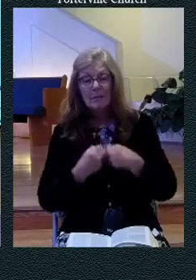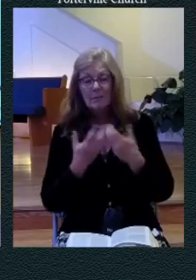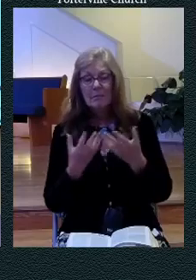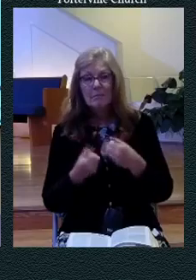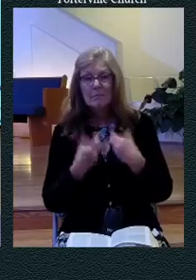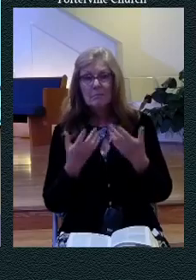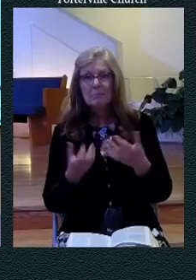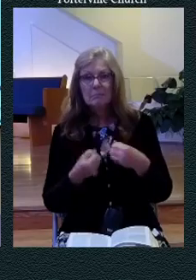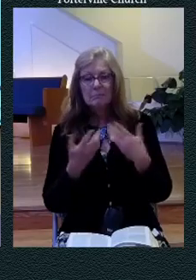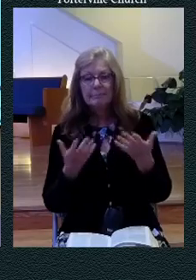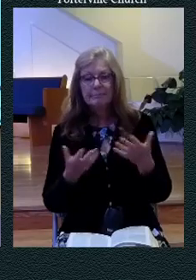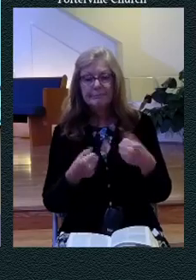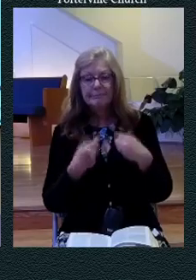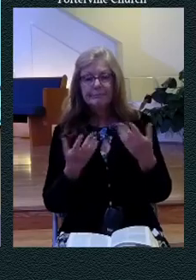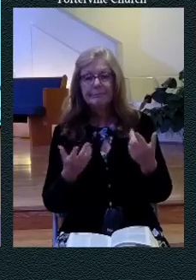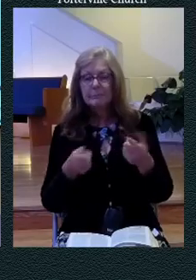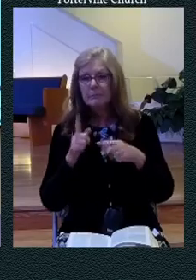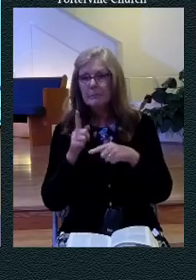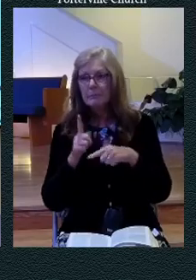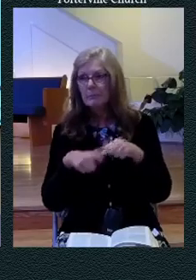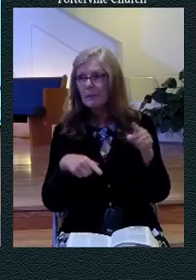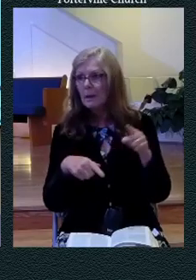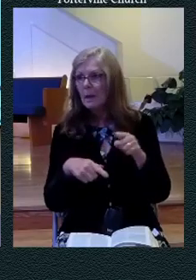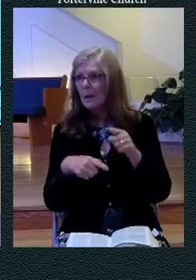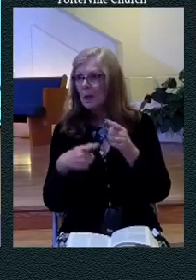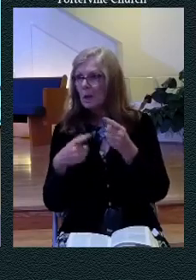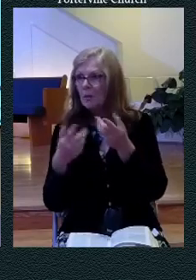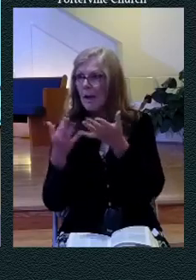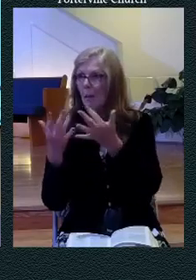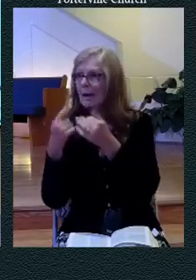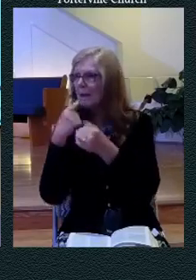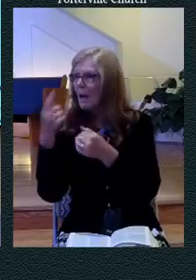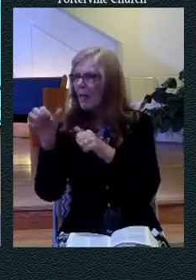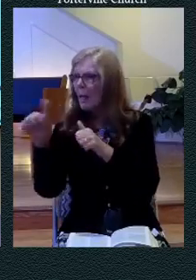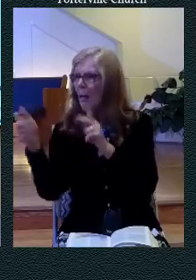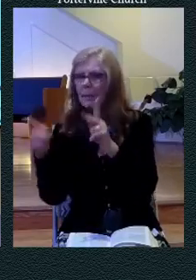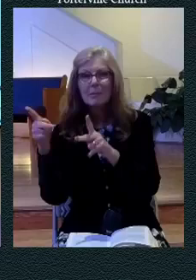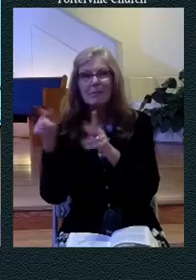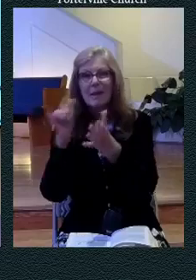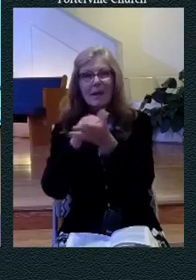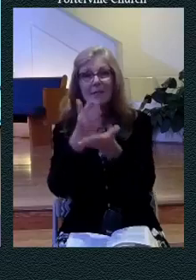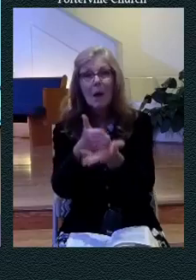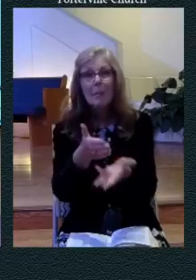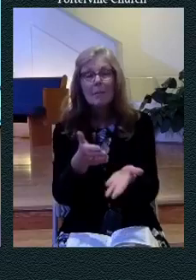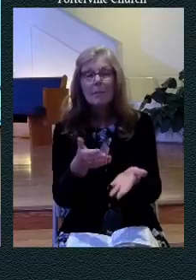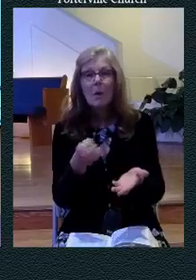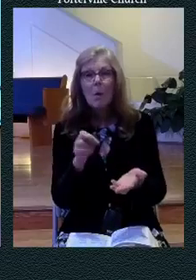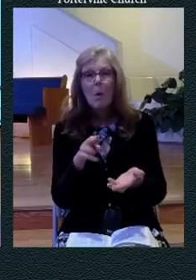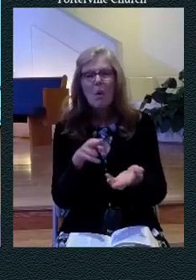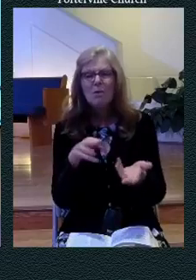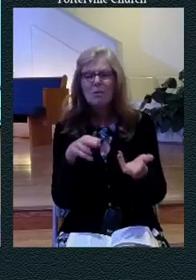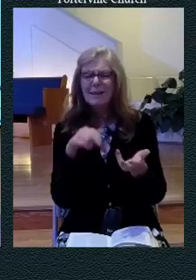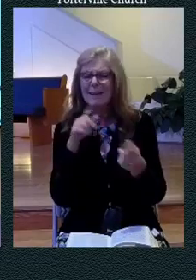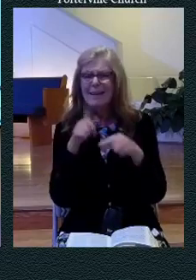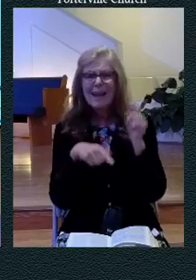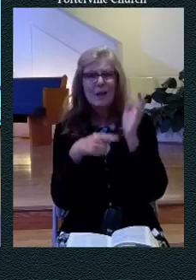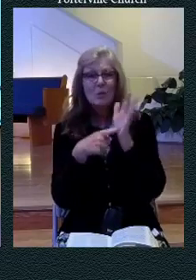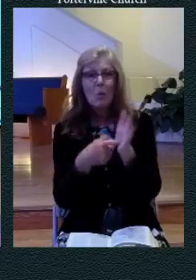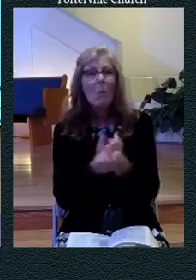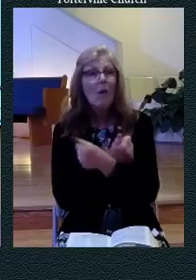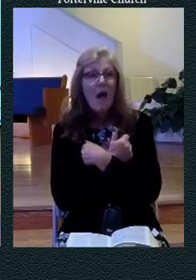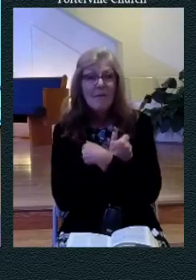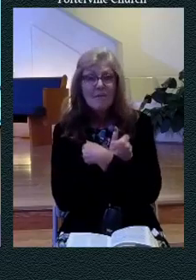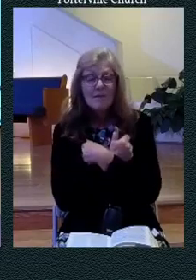can't wait to tell other people, that goes away. Or you may lack love. Your heart, you know you should